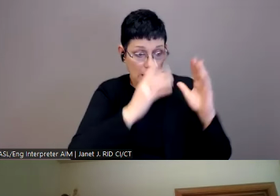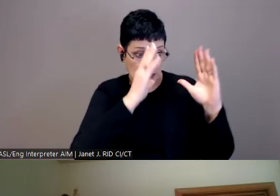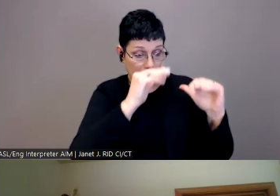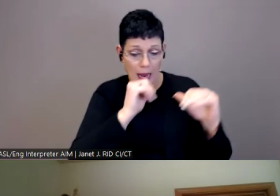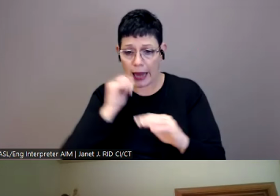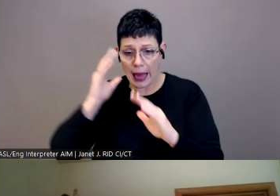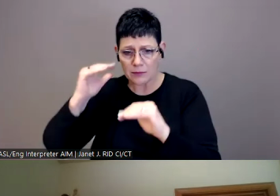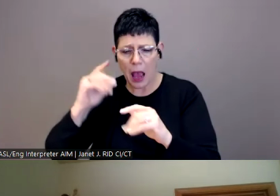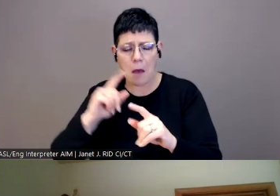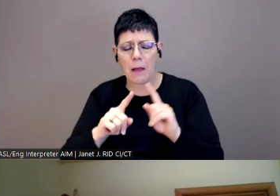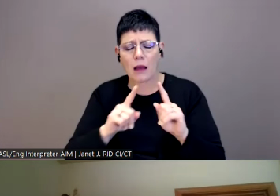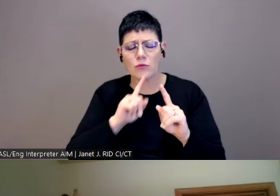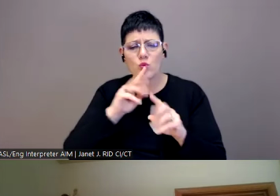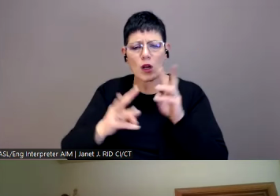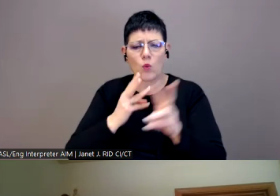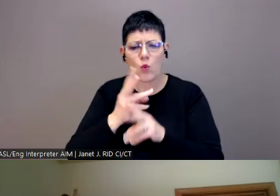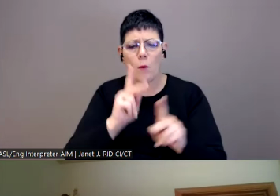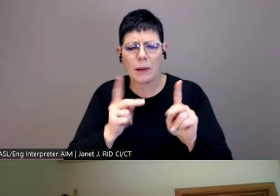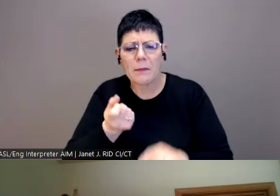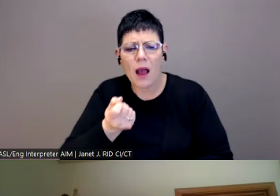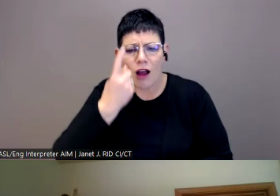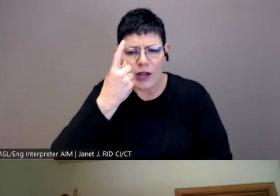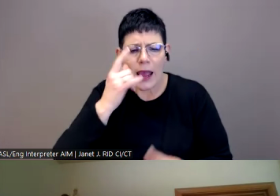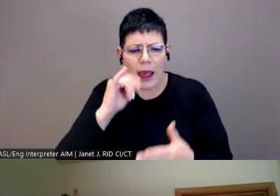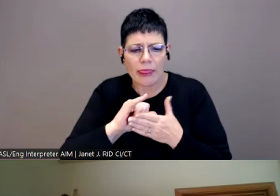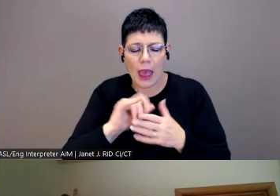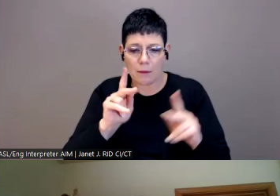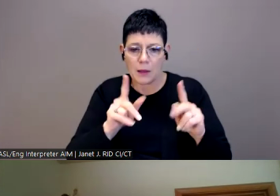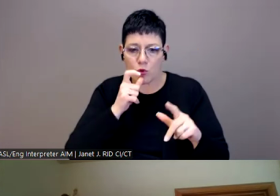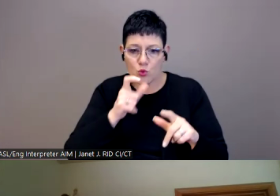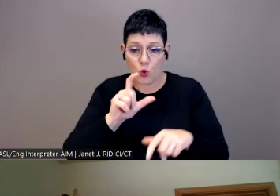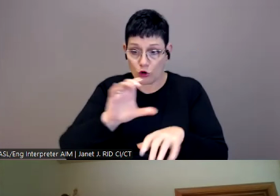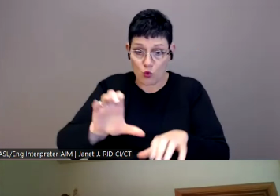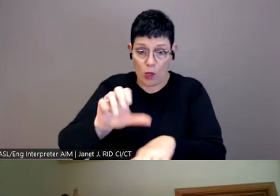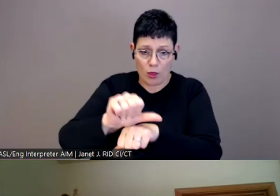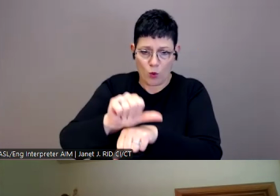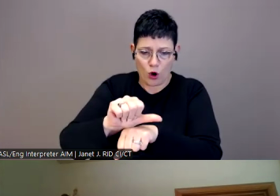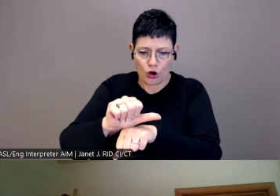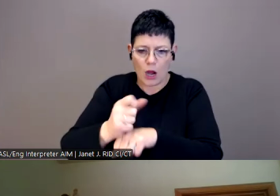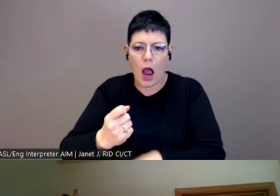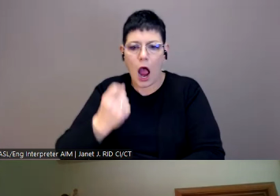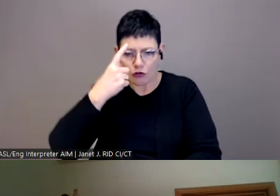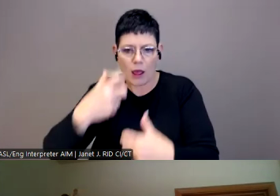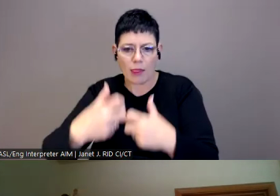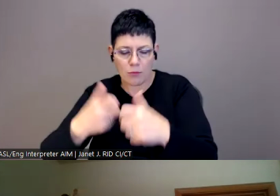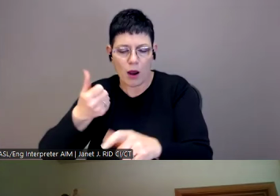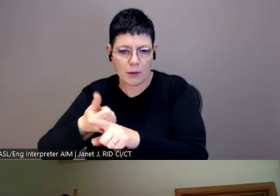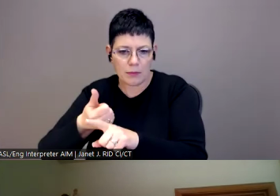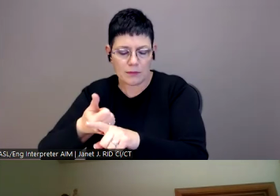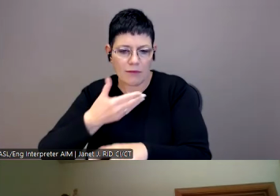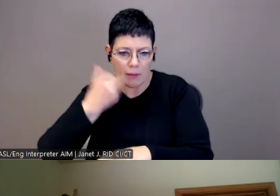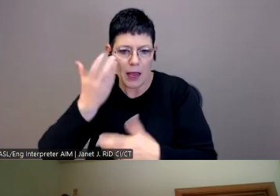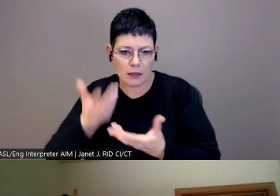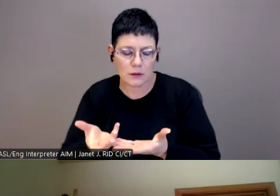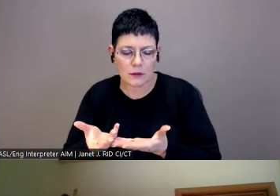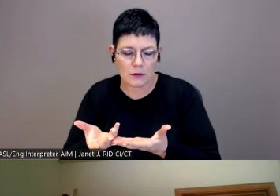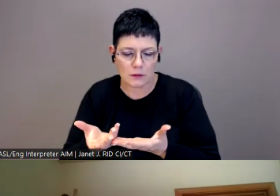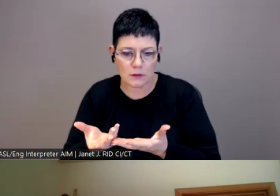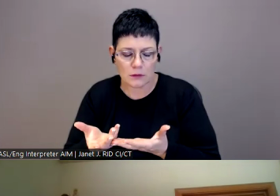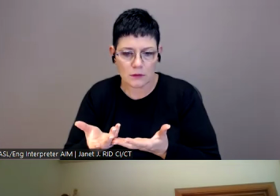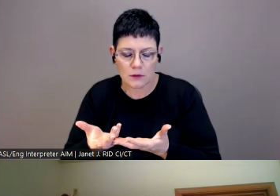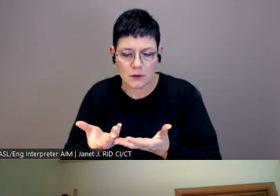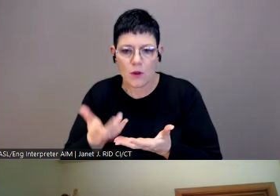people understand that the people closest to the ground are the people who understand the problem the best and typically can give